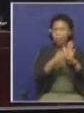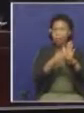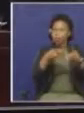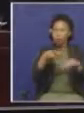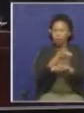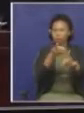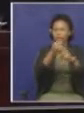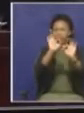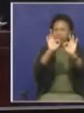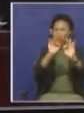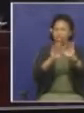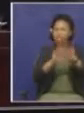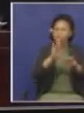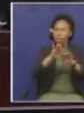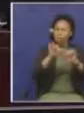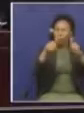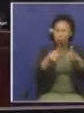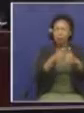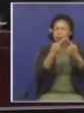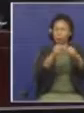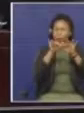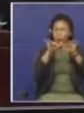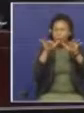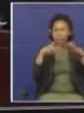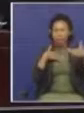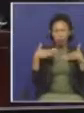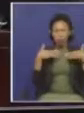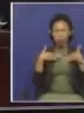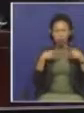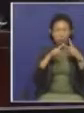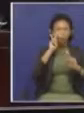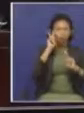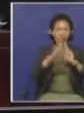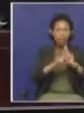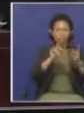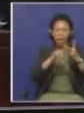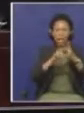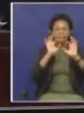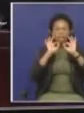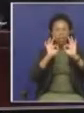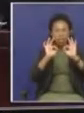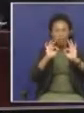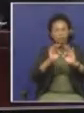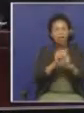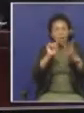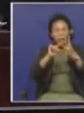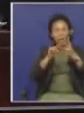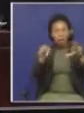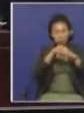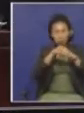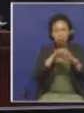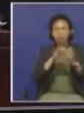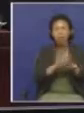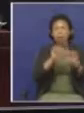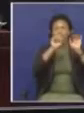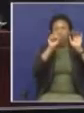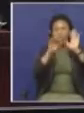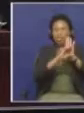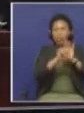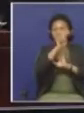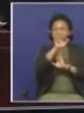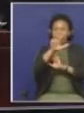the vision of a public administration that is professional, effective, as set out in Section 195 of the